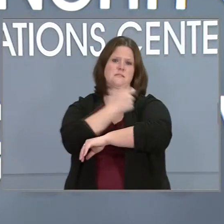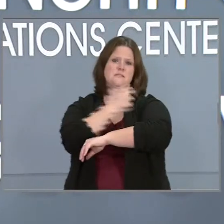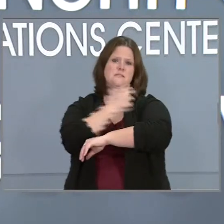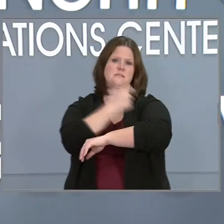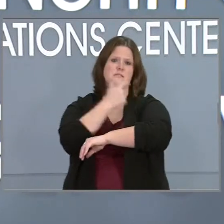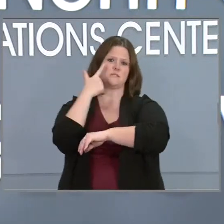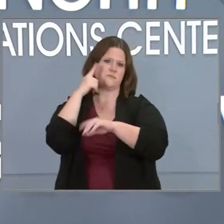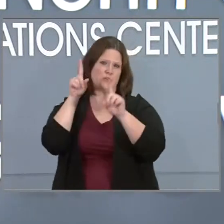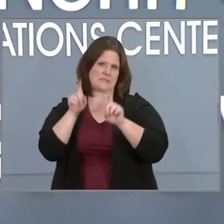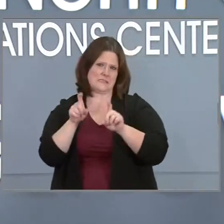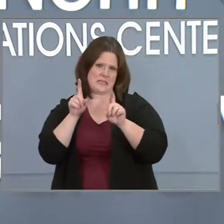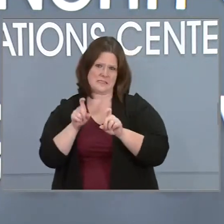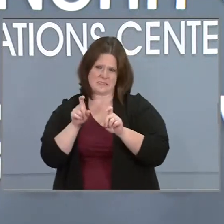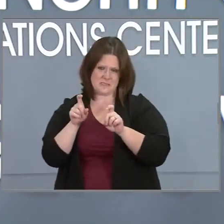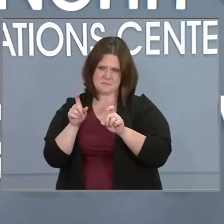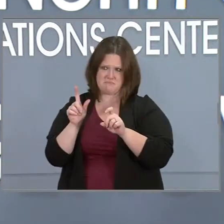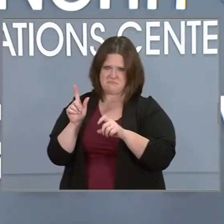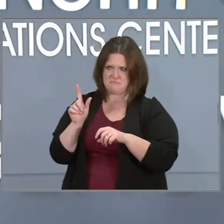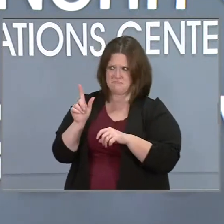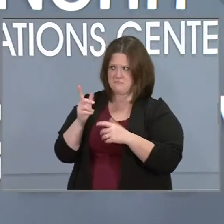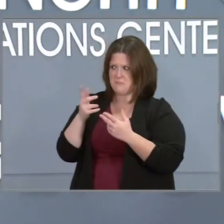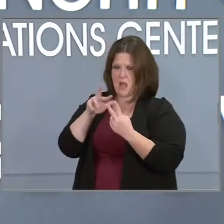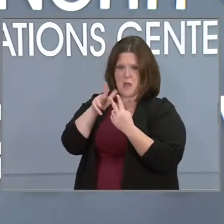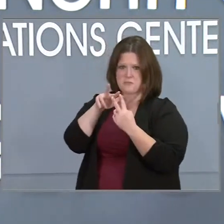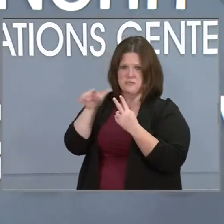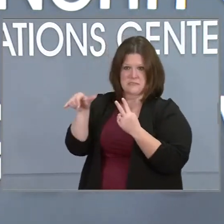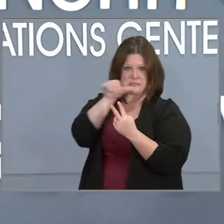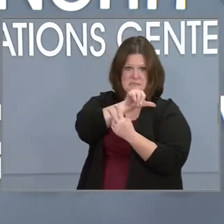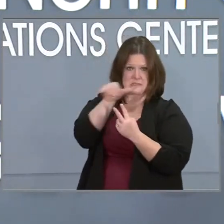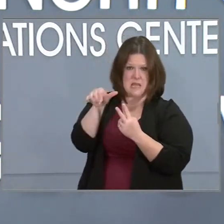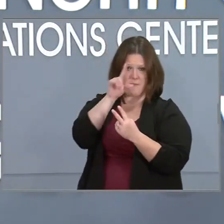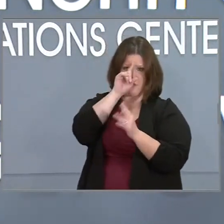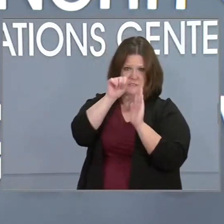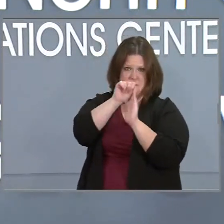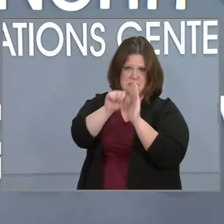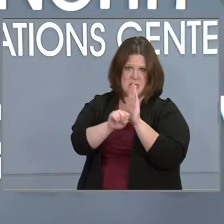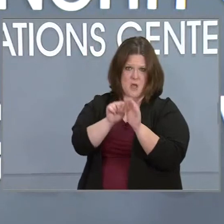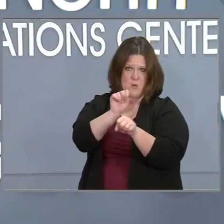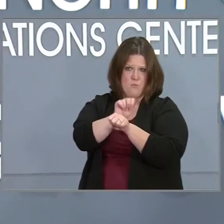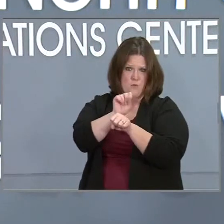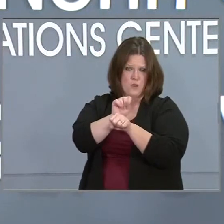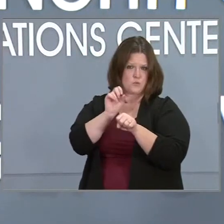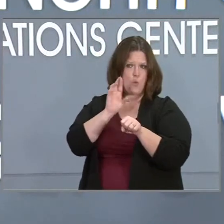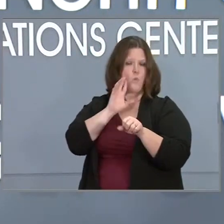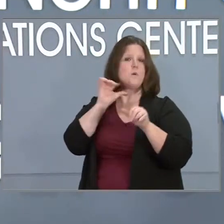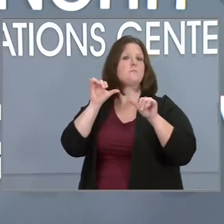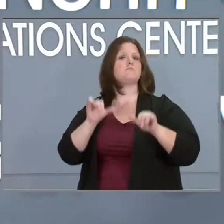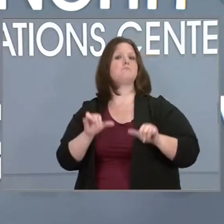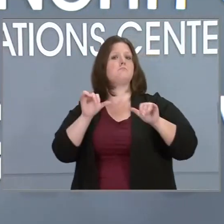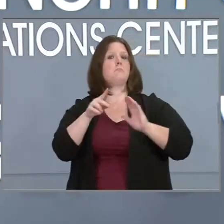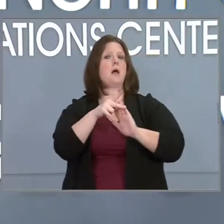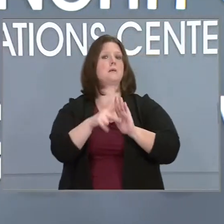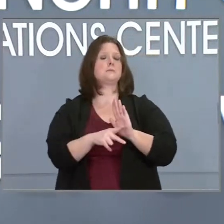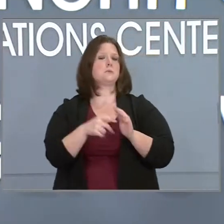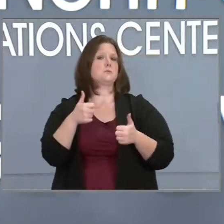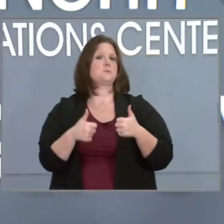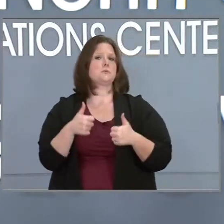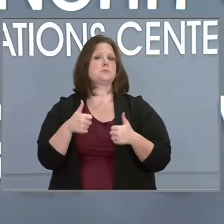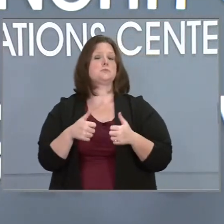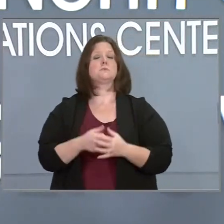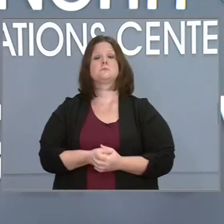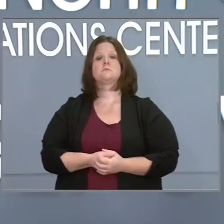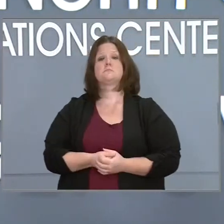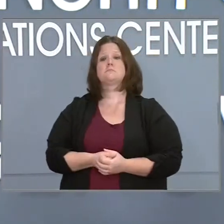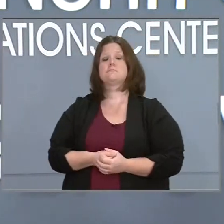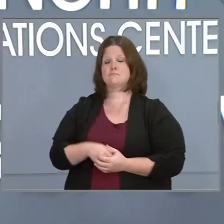option. Are you considering doing the same thing for state employees under your authority, or are you going to stick with the current policy? Well, first, I'm glad to see the